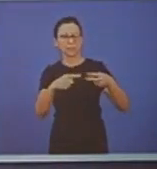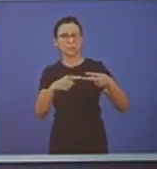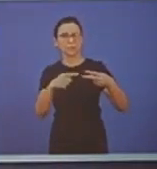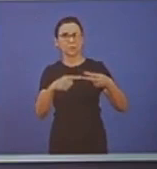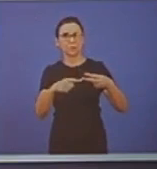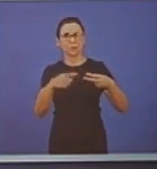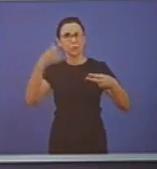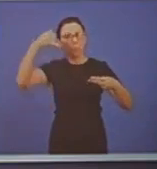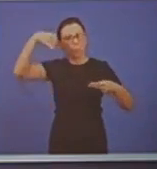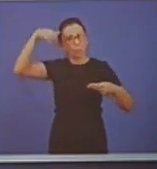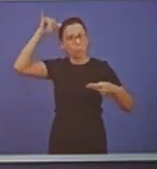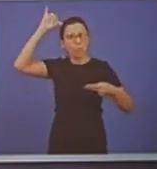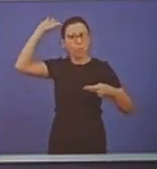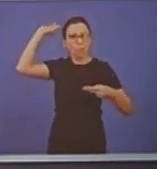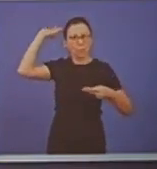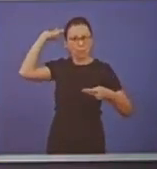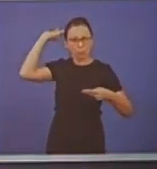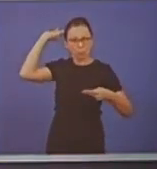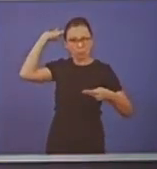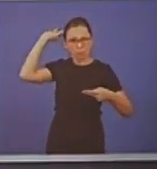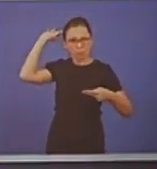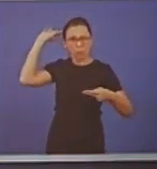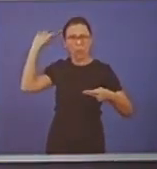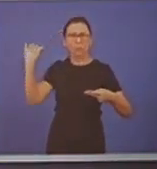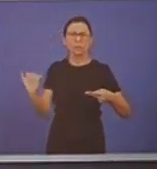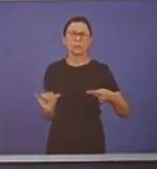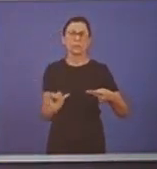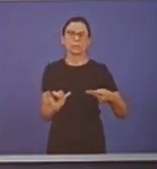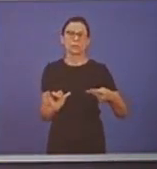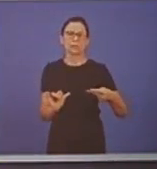The oxen died already, were killed.